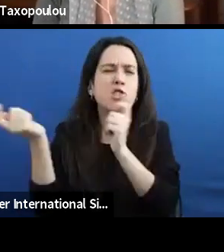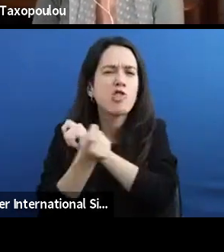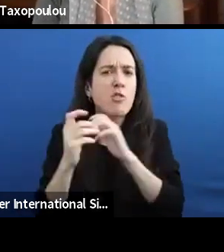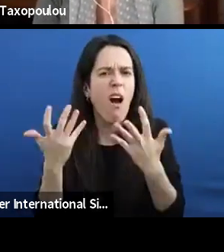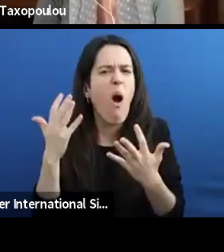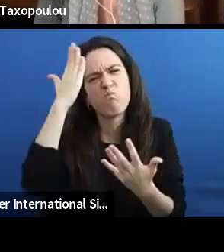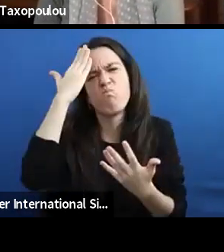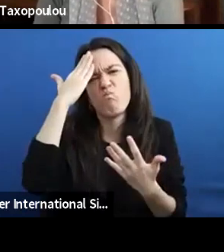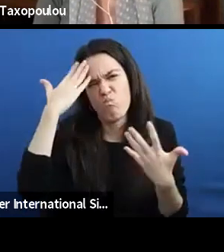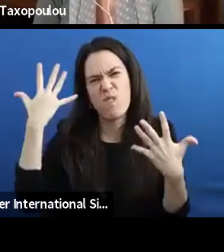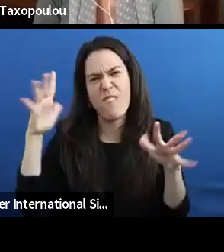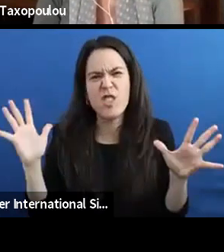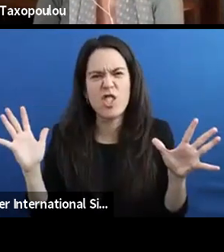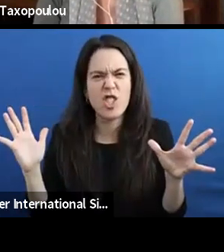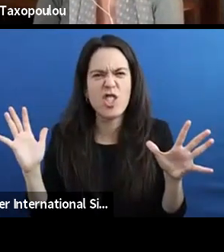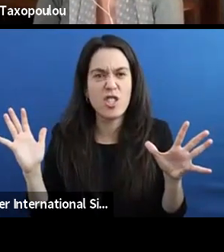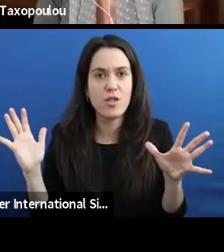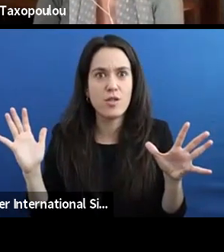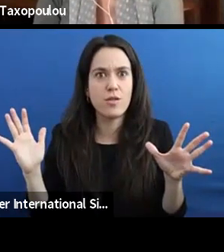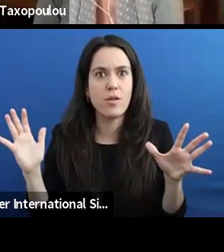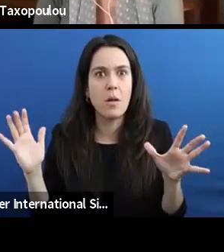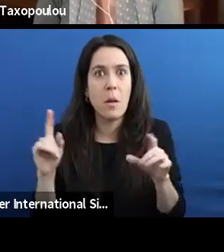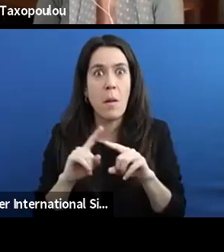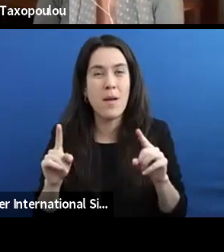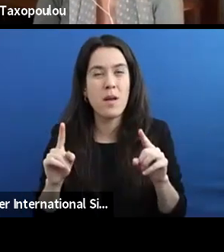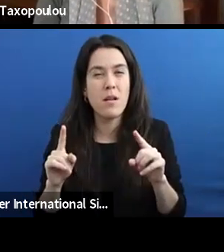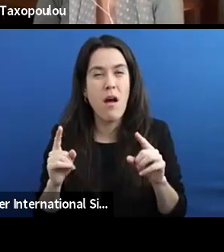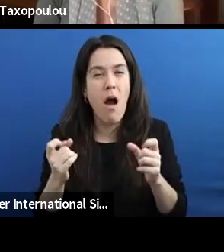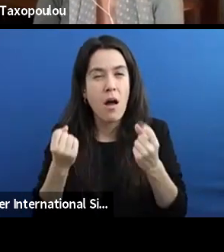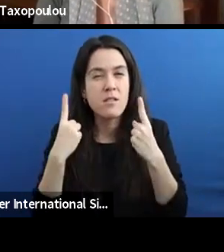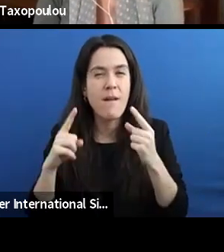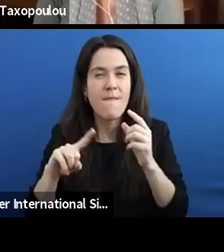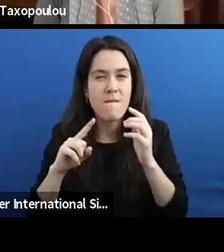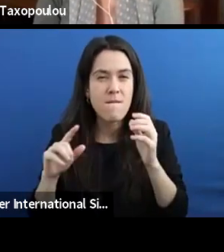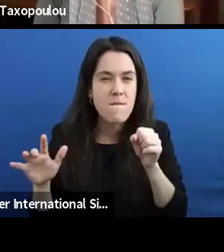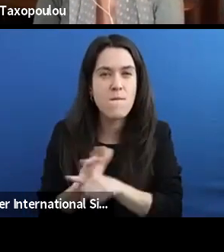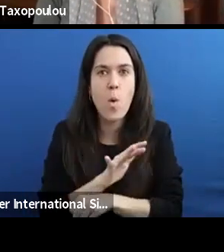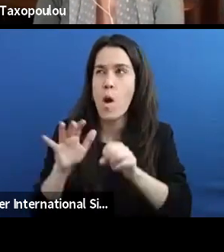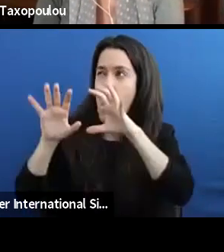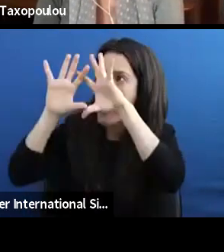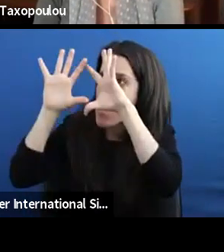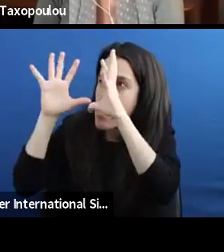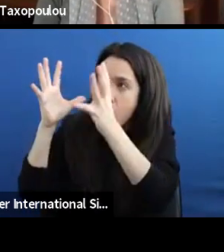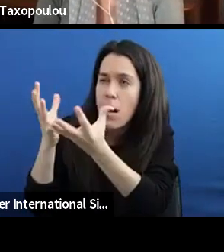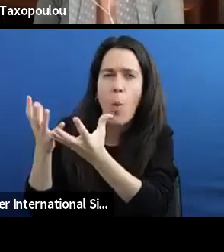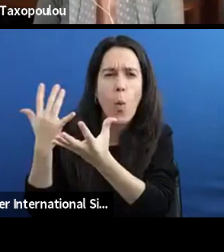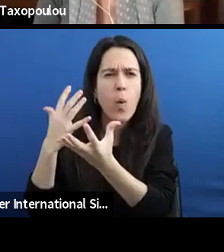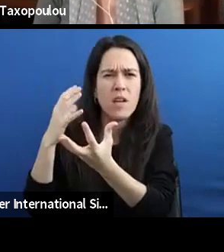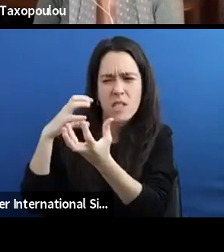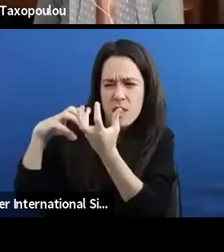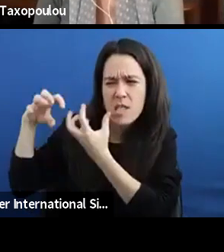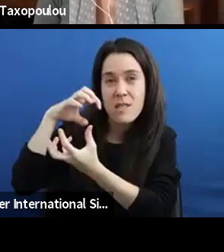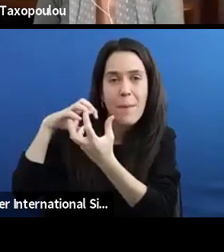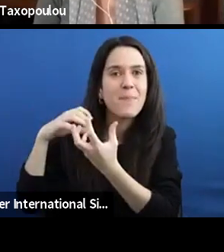not possible to understand, as I said, the whole complex system. But I think we need now a new